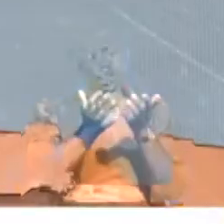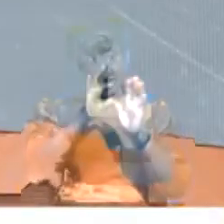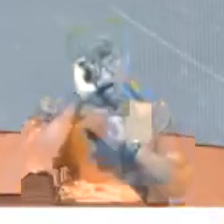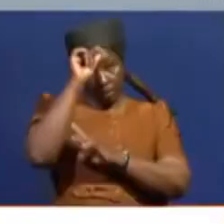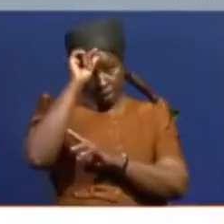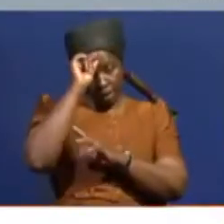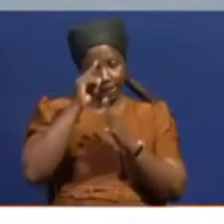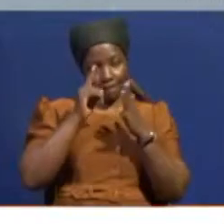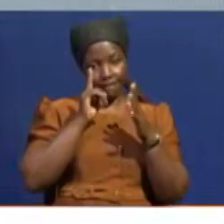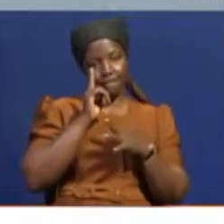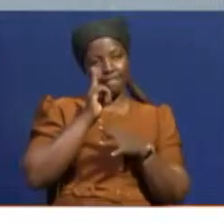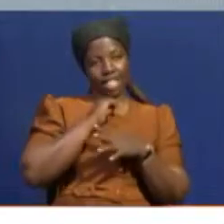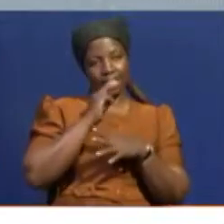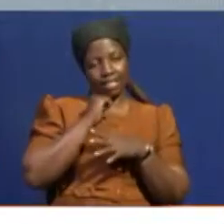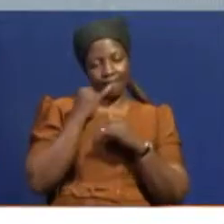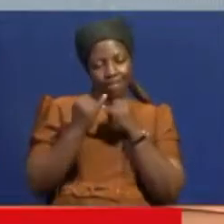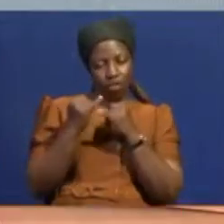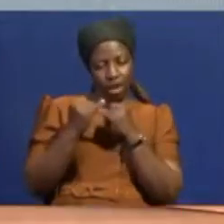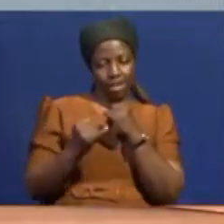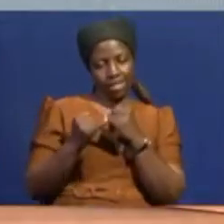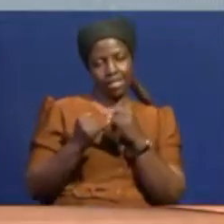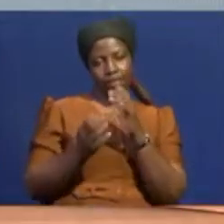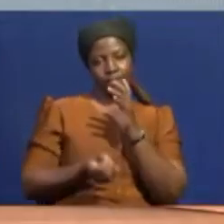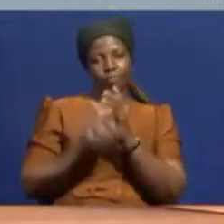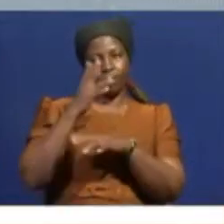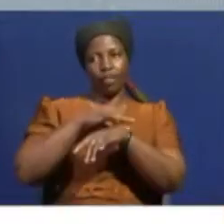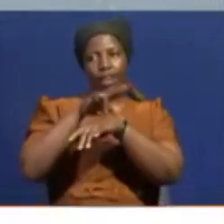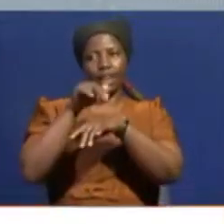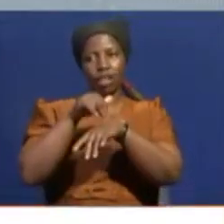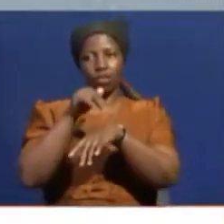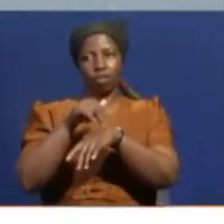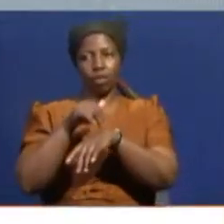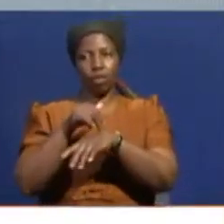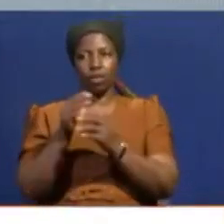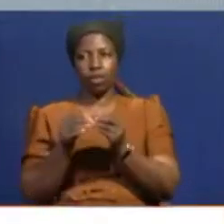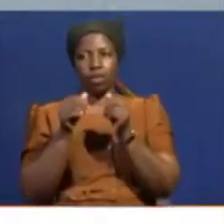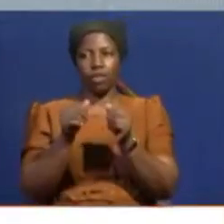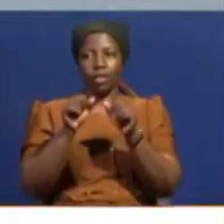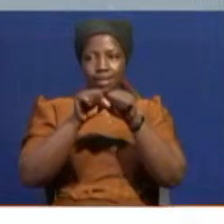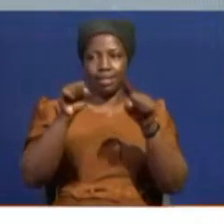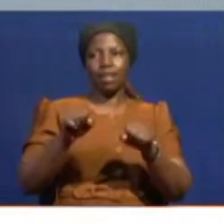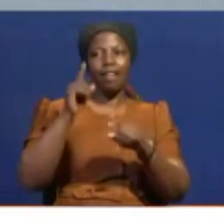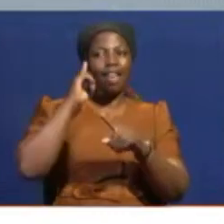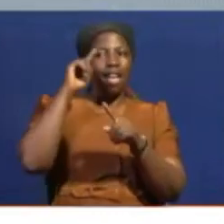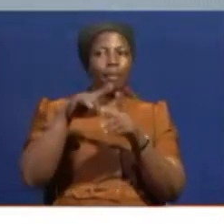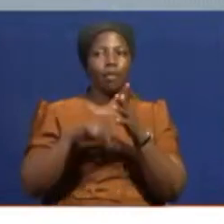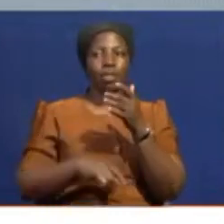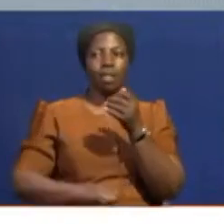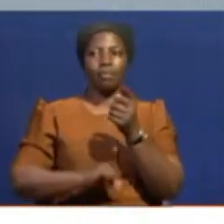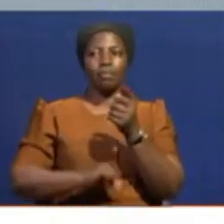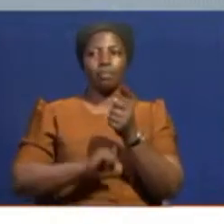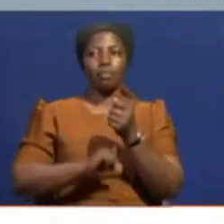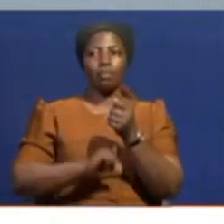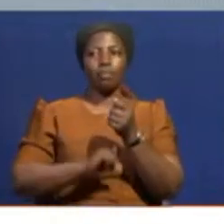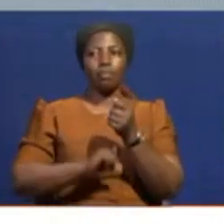is finalizing standards for the rollout of a national addressing system aimed at boosting the uptake of e-commerce.